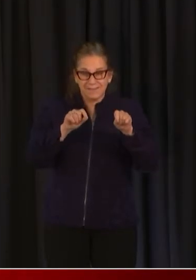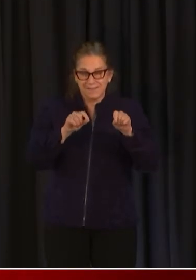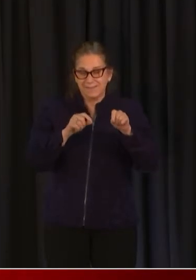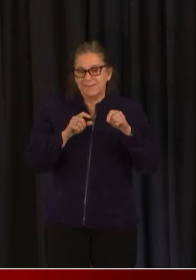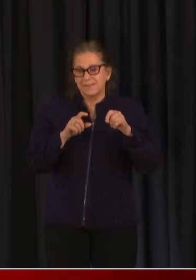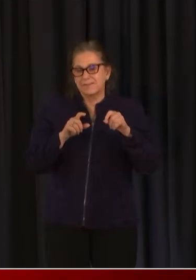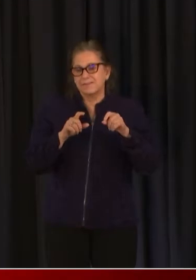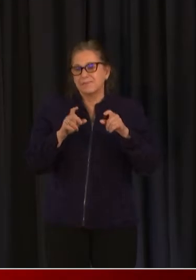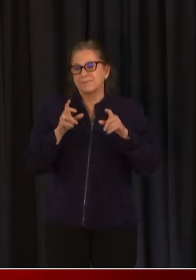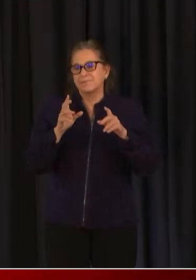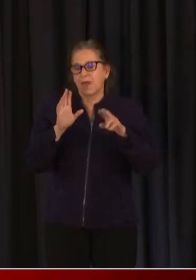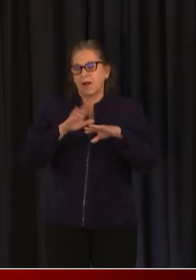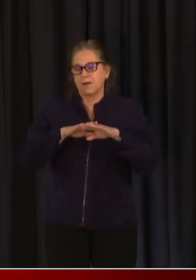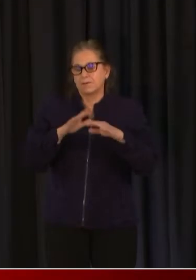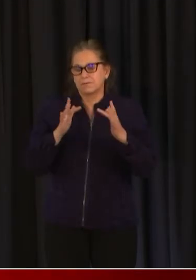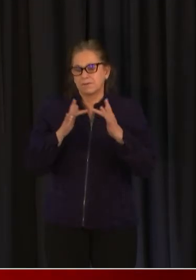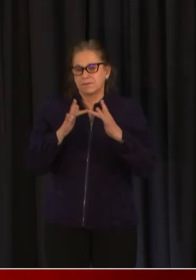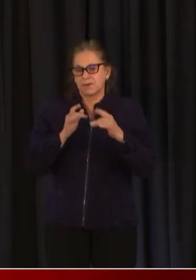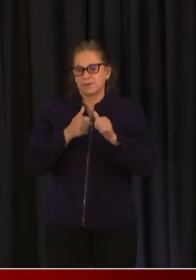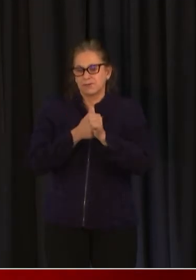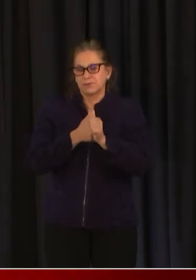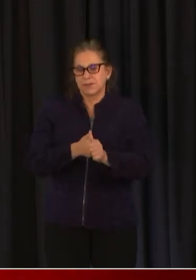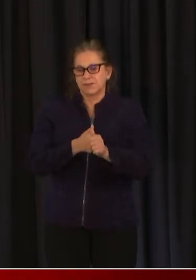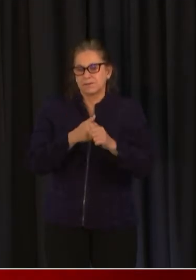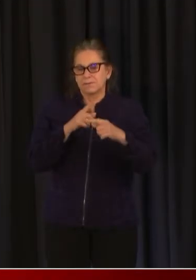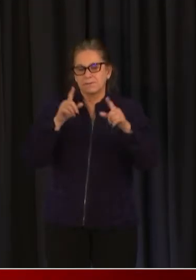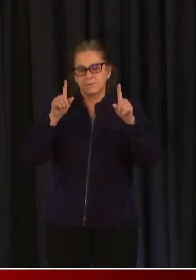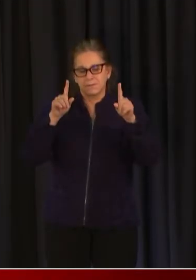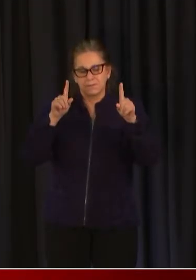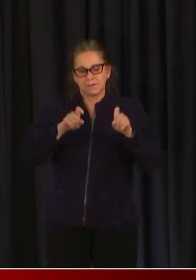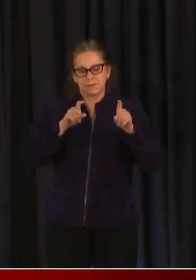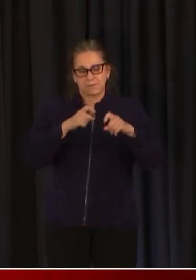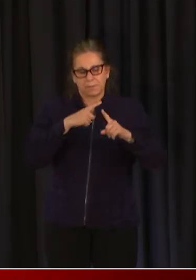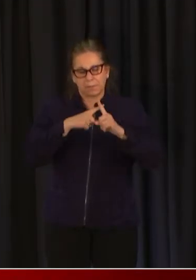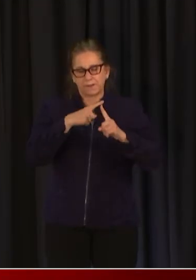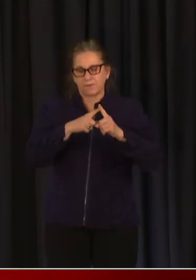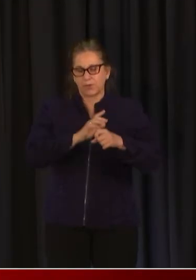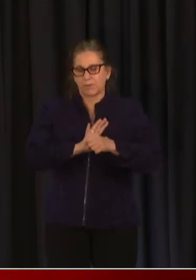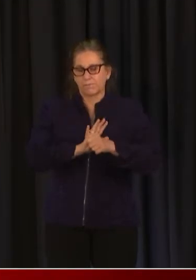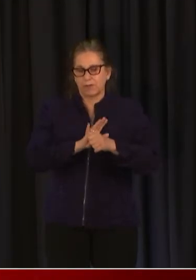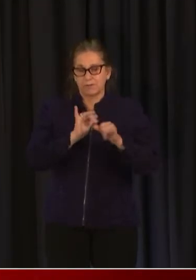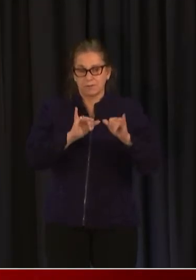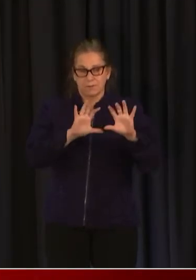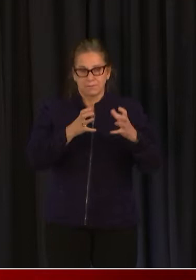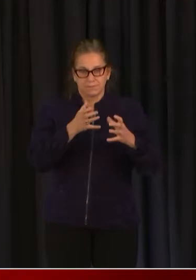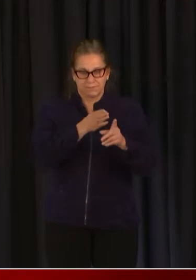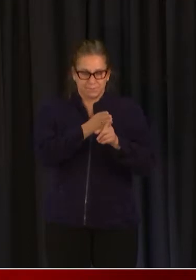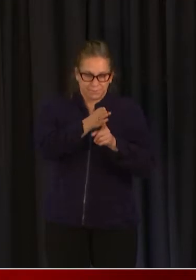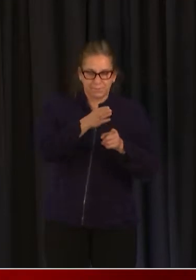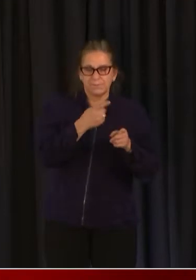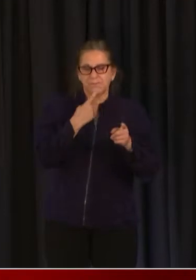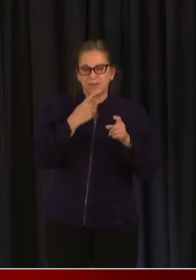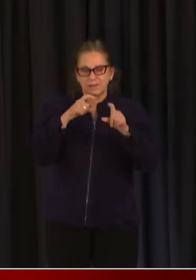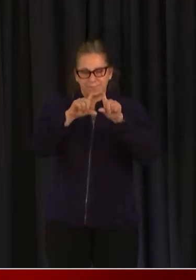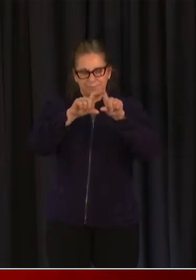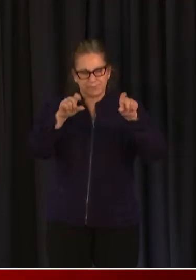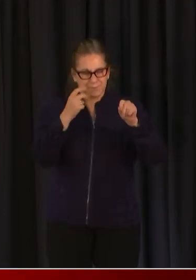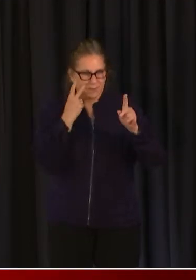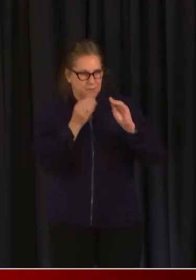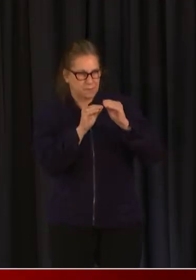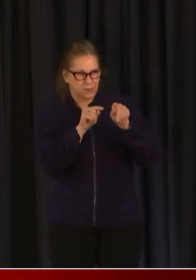positive cases. So you'll note that the daily case rate, the rate of transmission, test